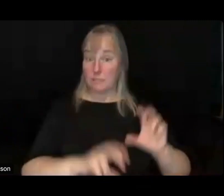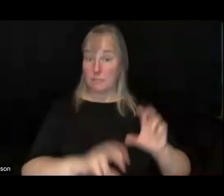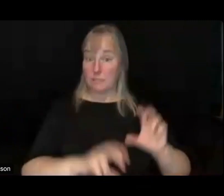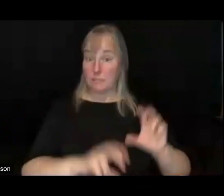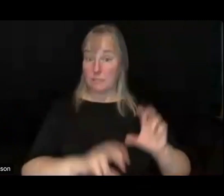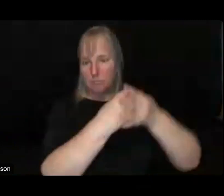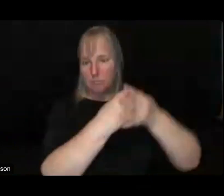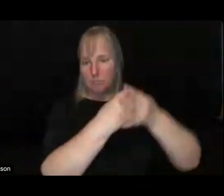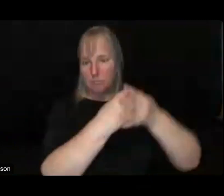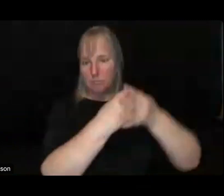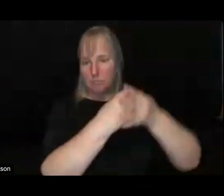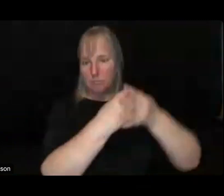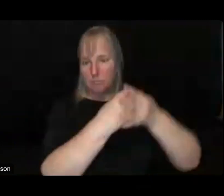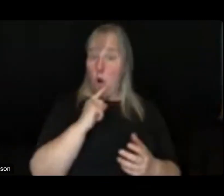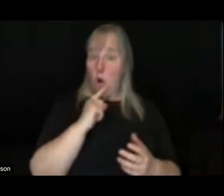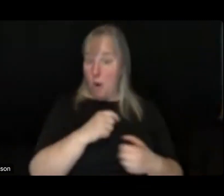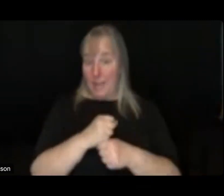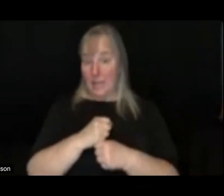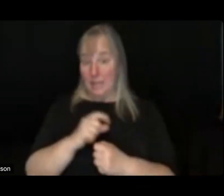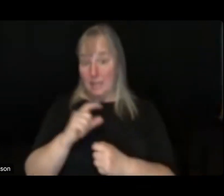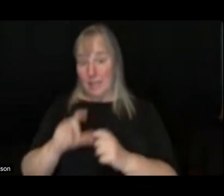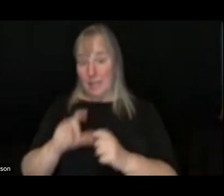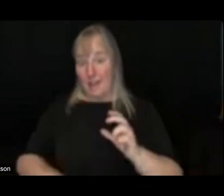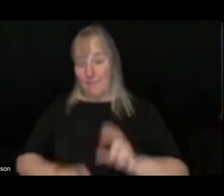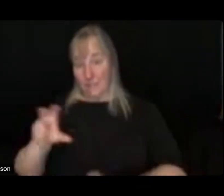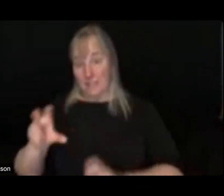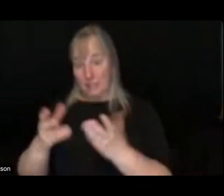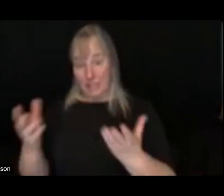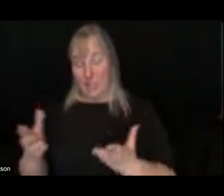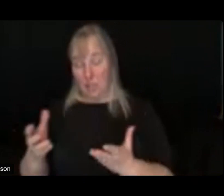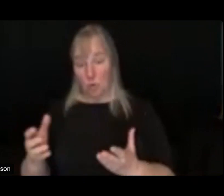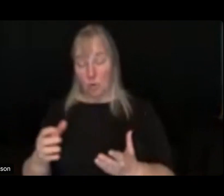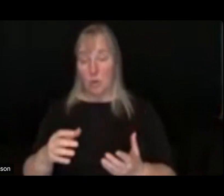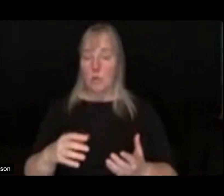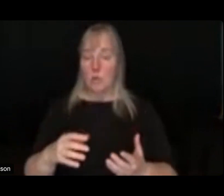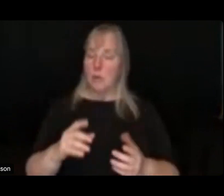companies are allowing investments in these Maryland companies, but it just doesn't bode well.